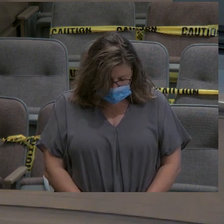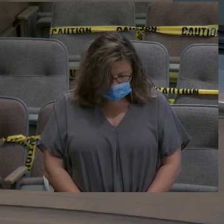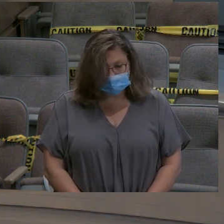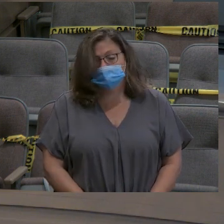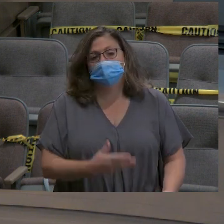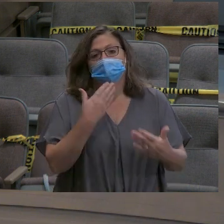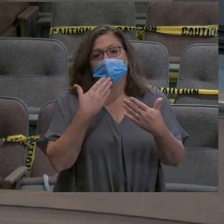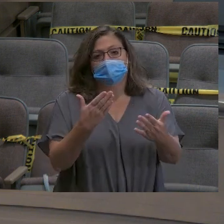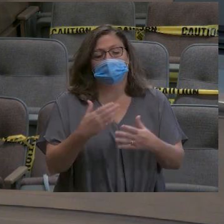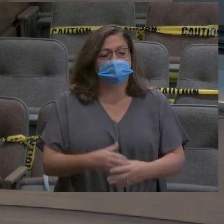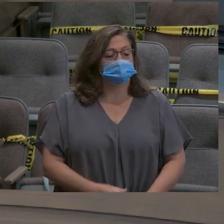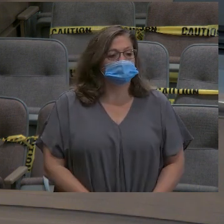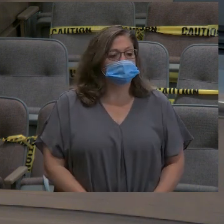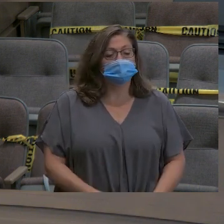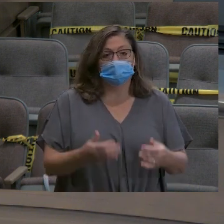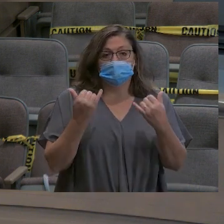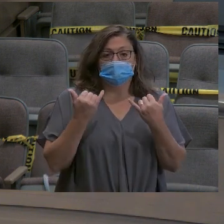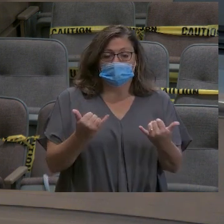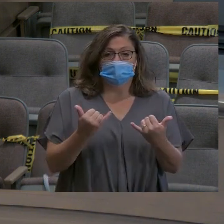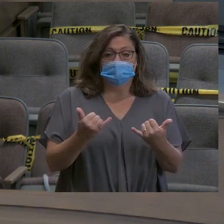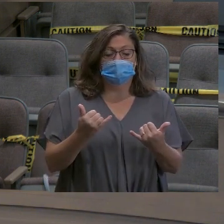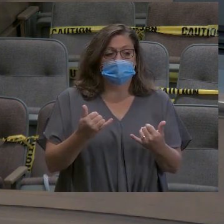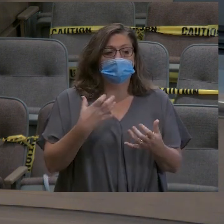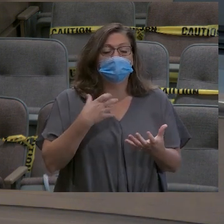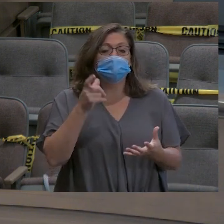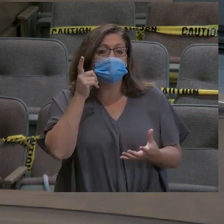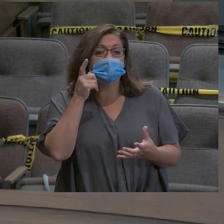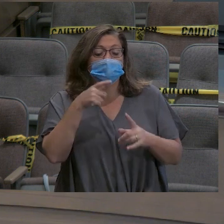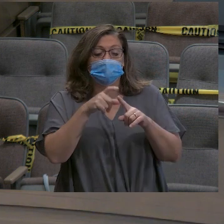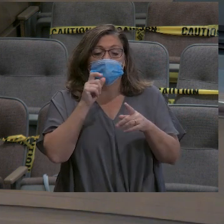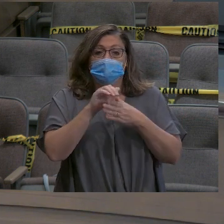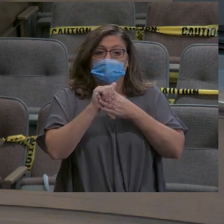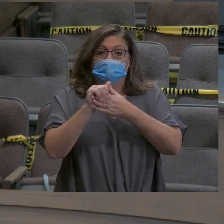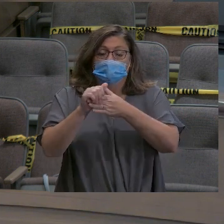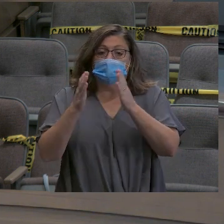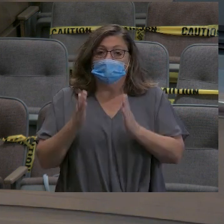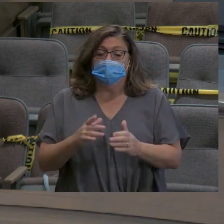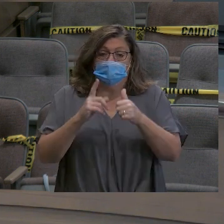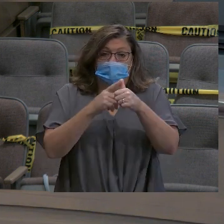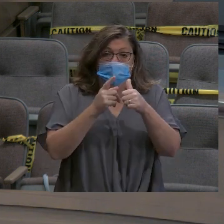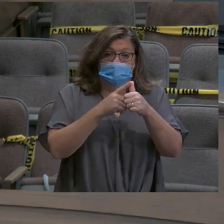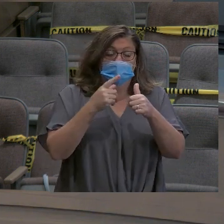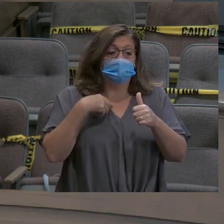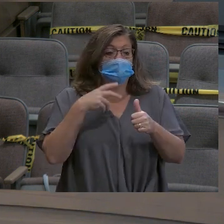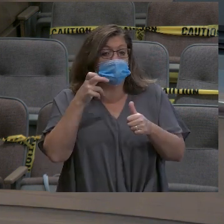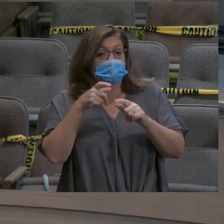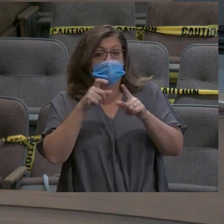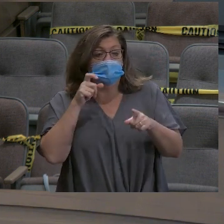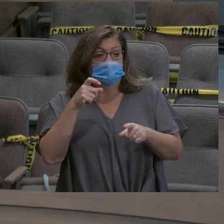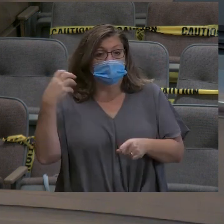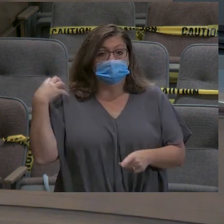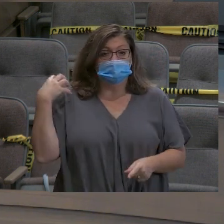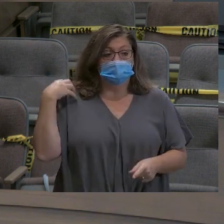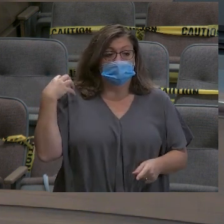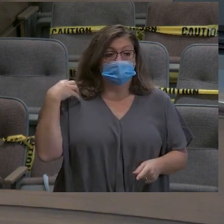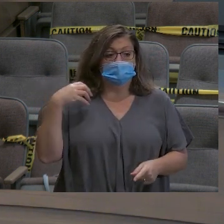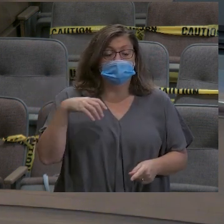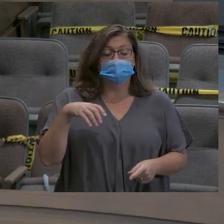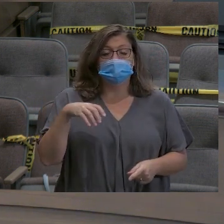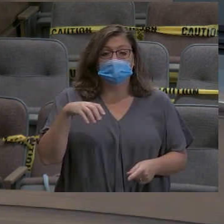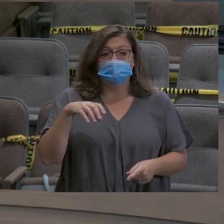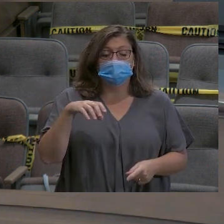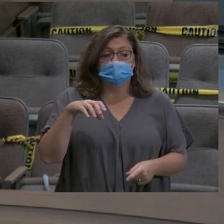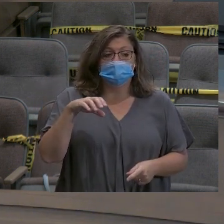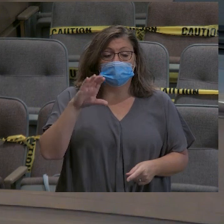Thank you. Now we will hear updates from our community leaders, and first we'll hear from the chairman of the Dougherty County